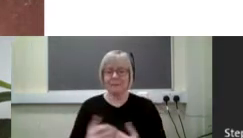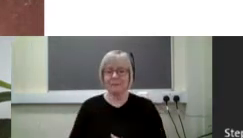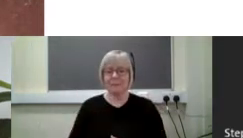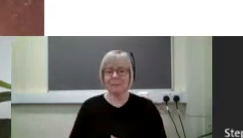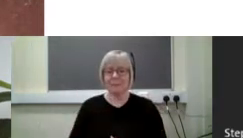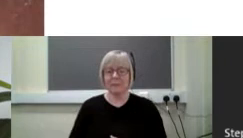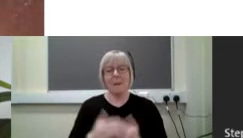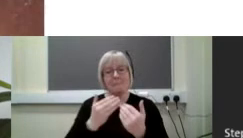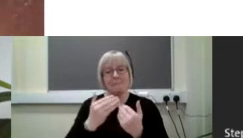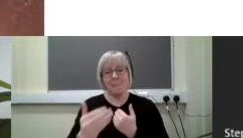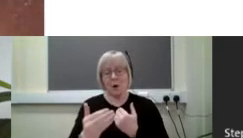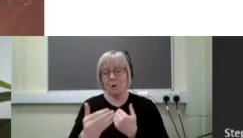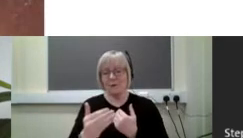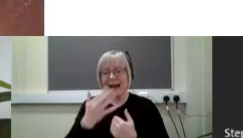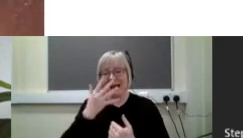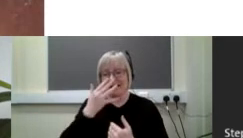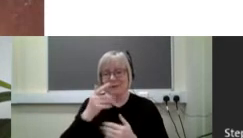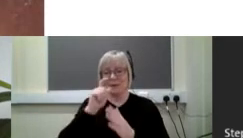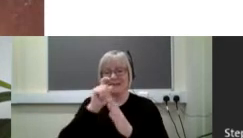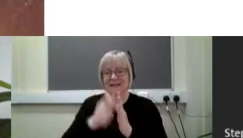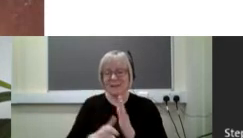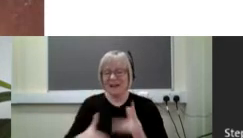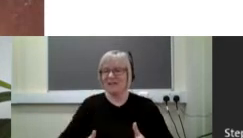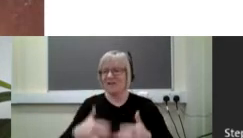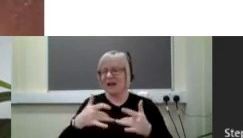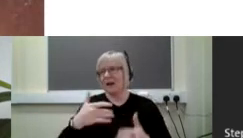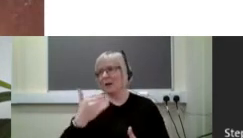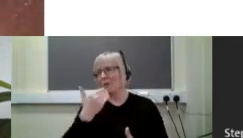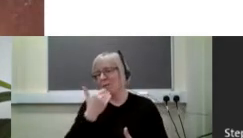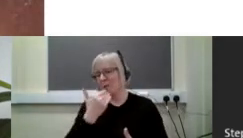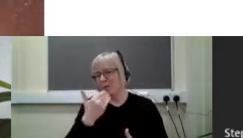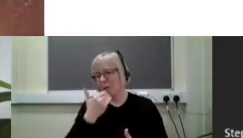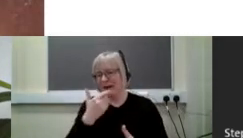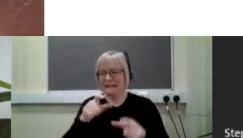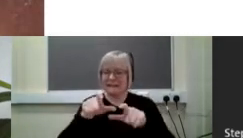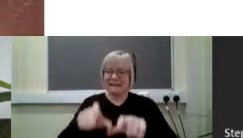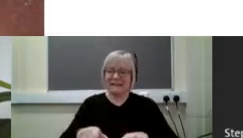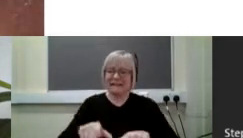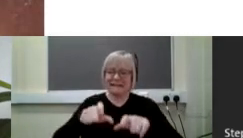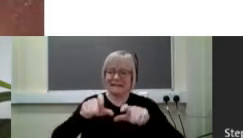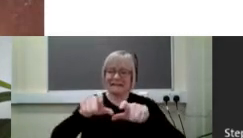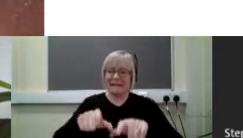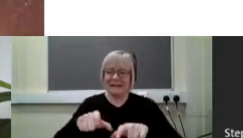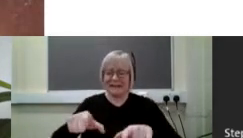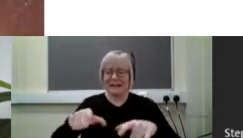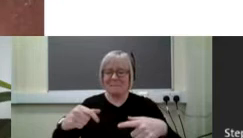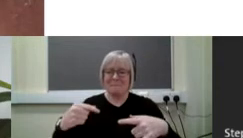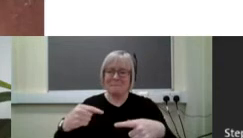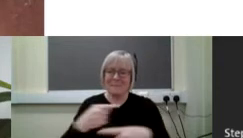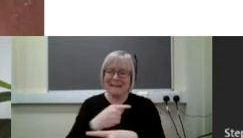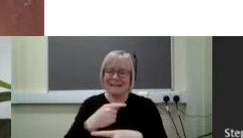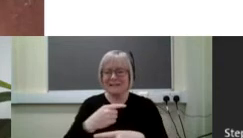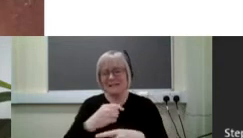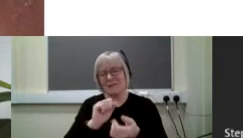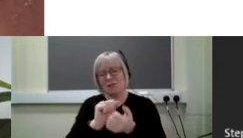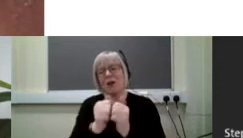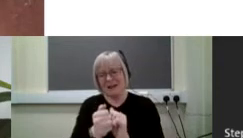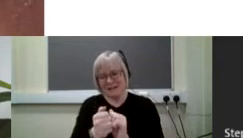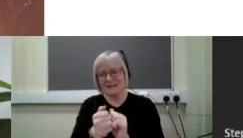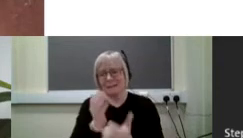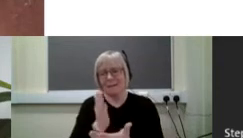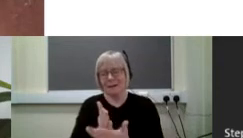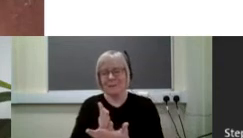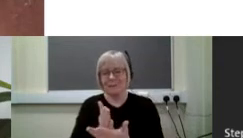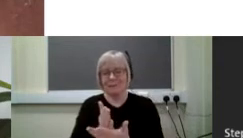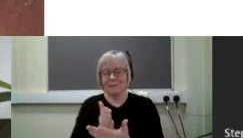Most of the adolescents with disabilities felt bored and confined during lockdown, and they missed their friends. Those in